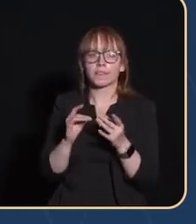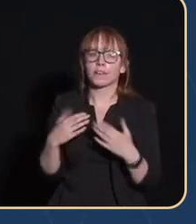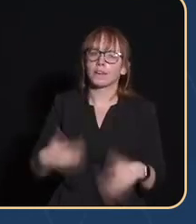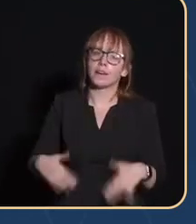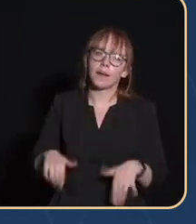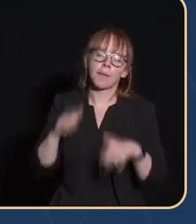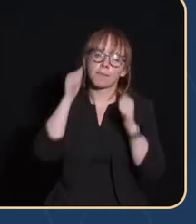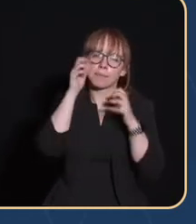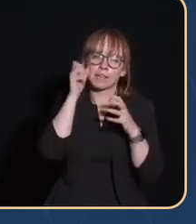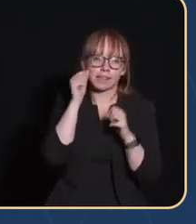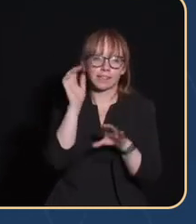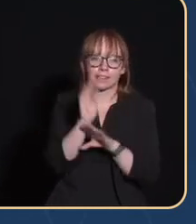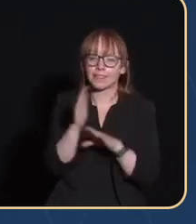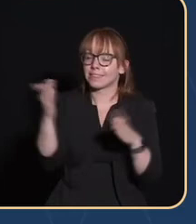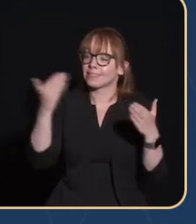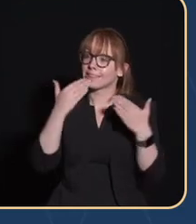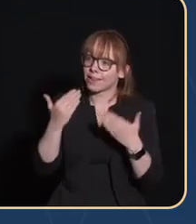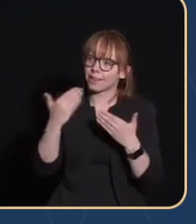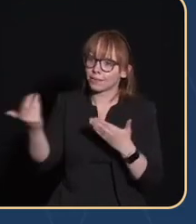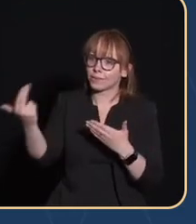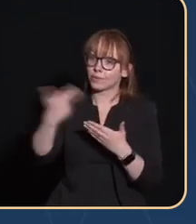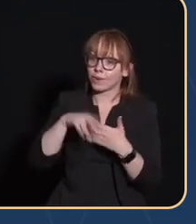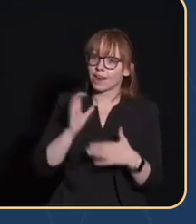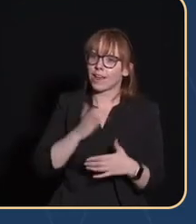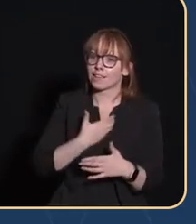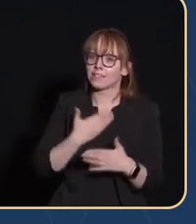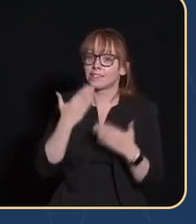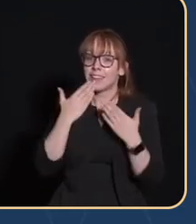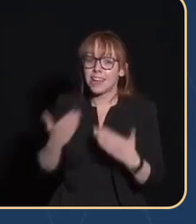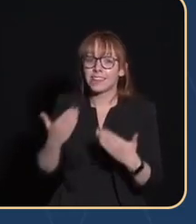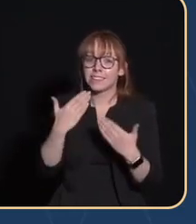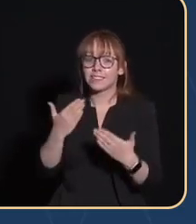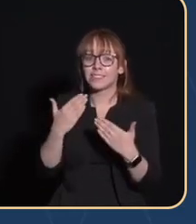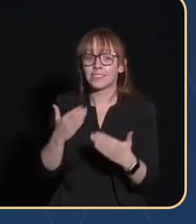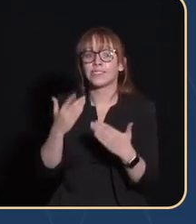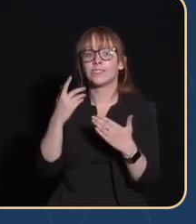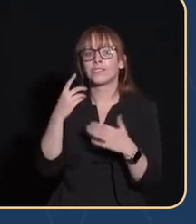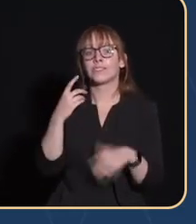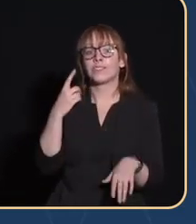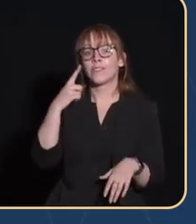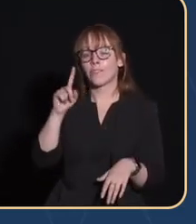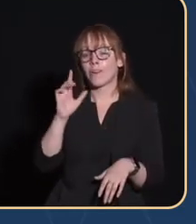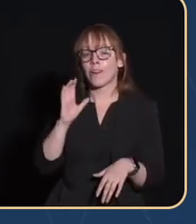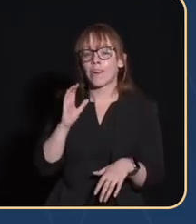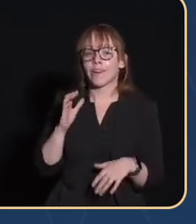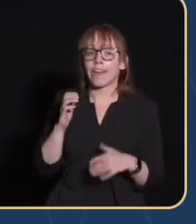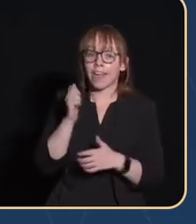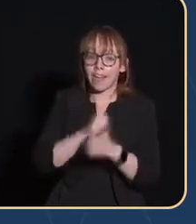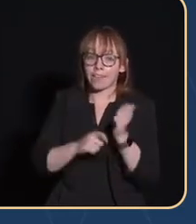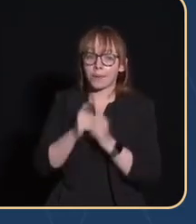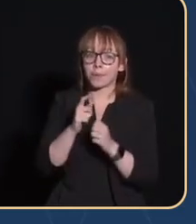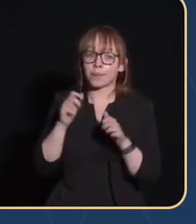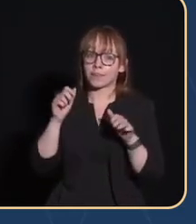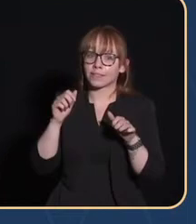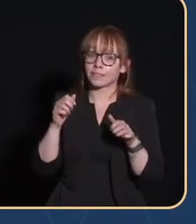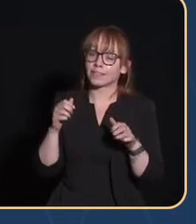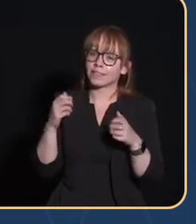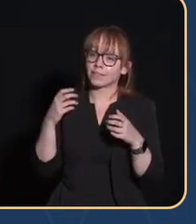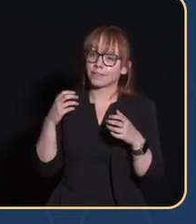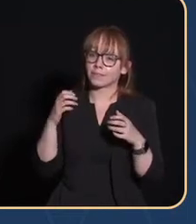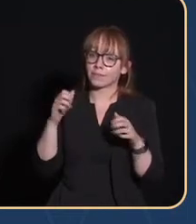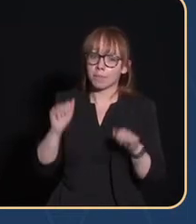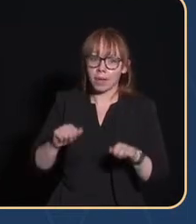you all for joining us. I'd like to thank those who helped make tonight's event possible, including our Gala committee members,